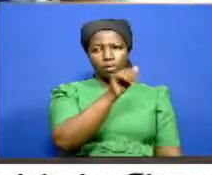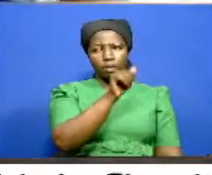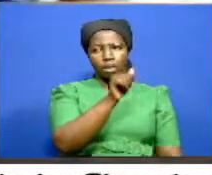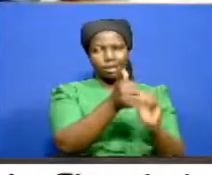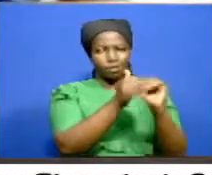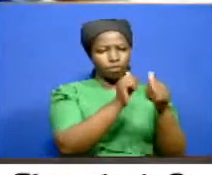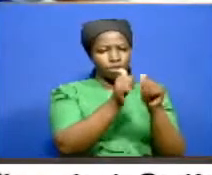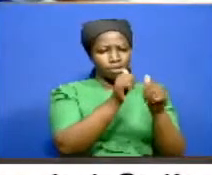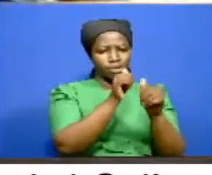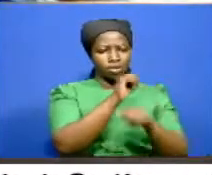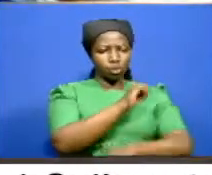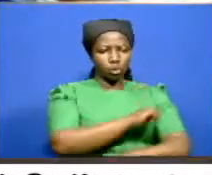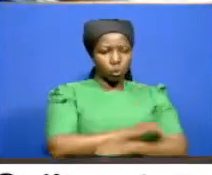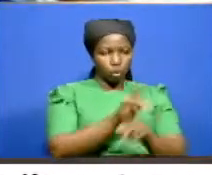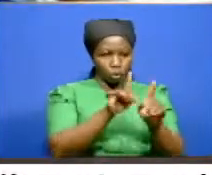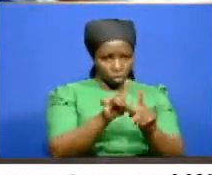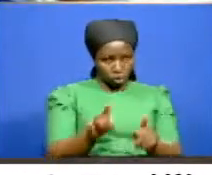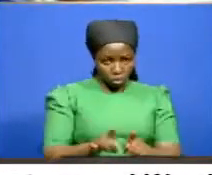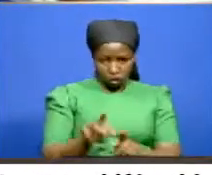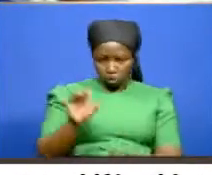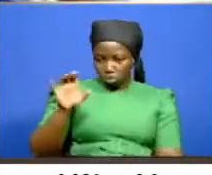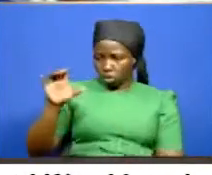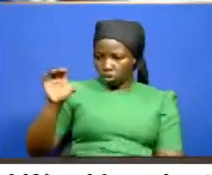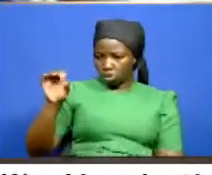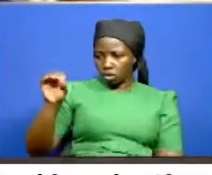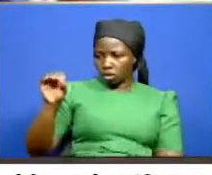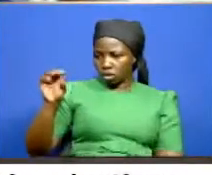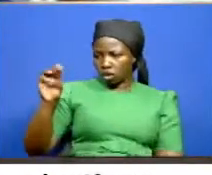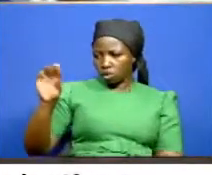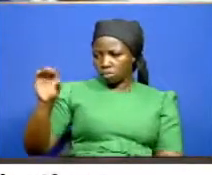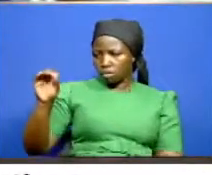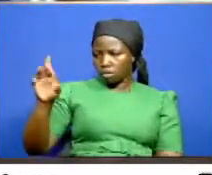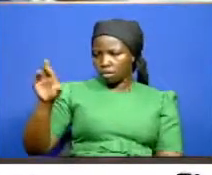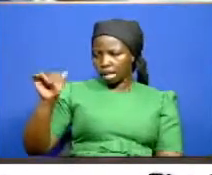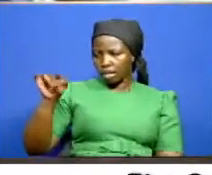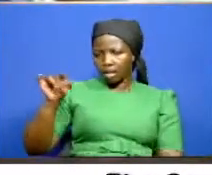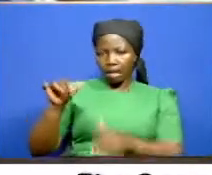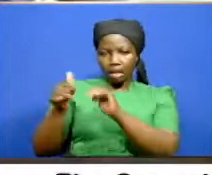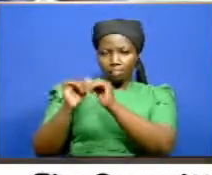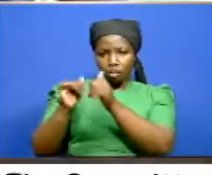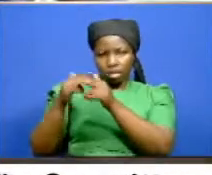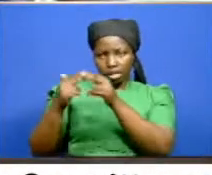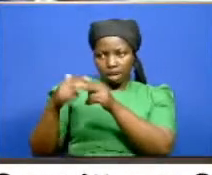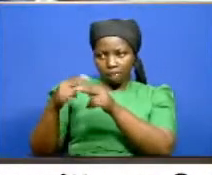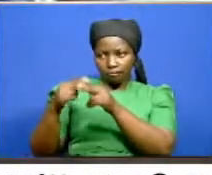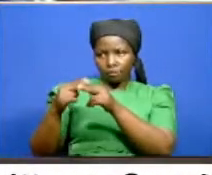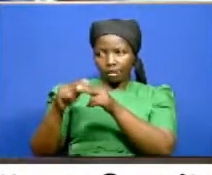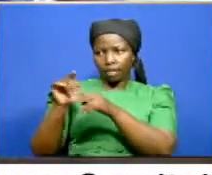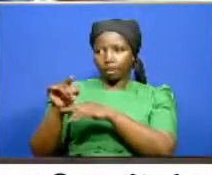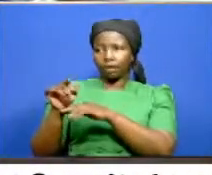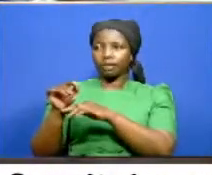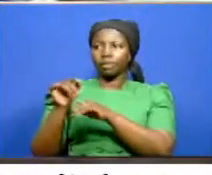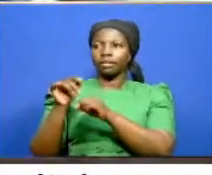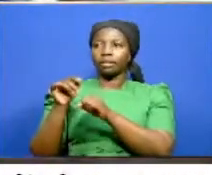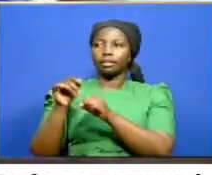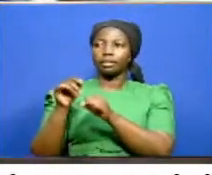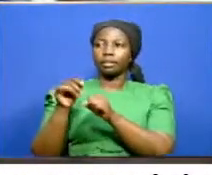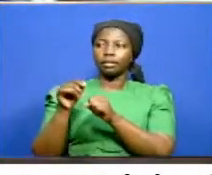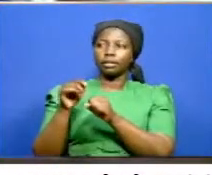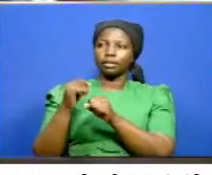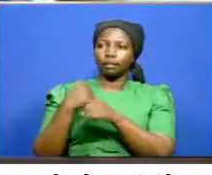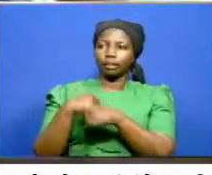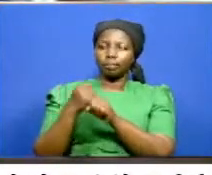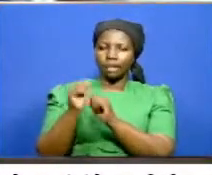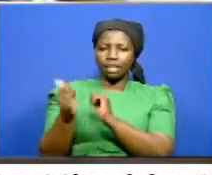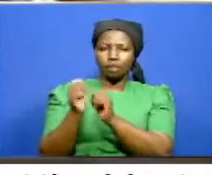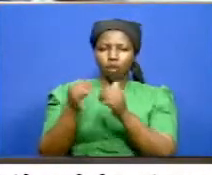Yeah, Kombora is actually a brand, is a sports brand. They make sports apparel, but basically